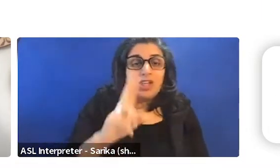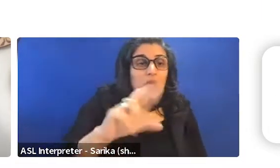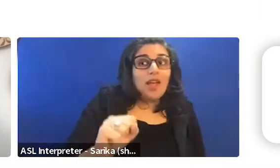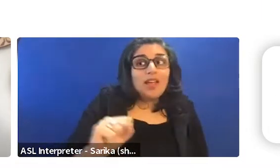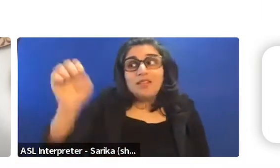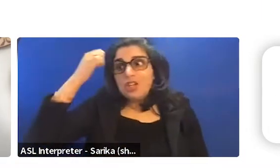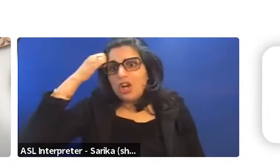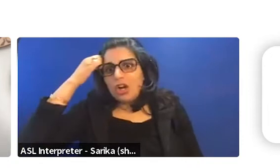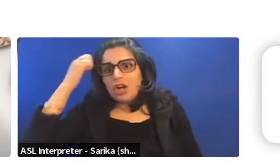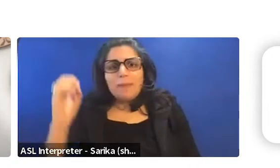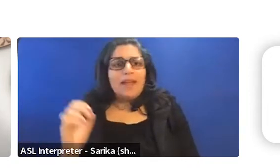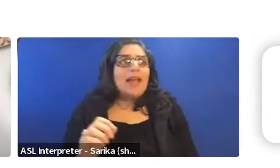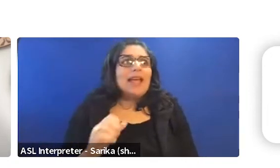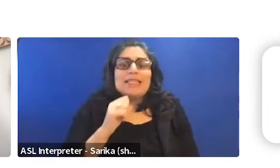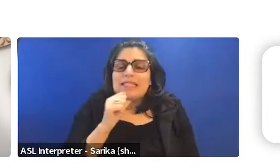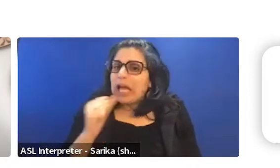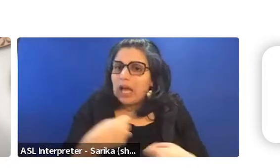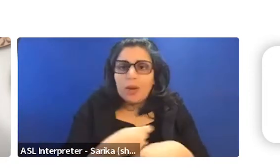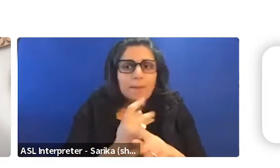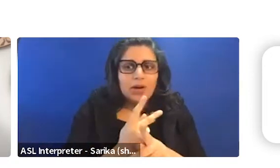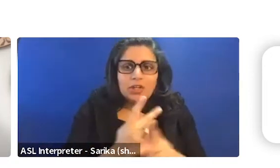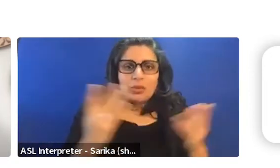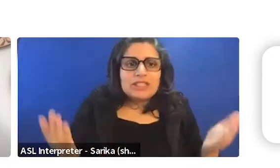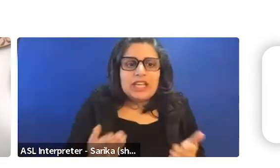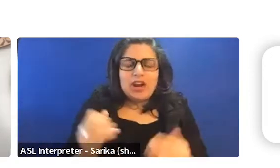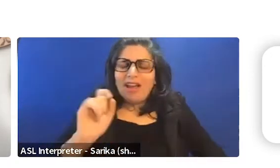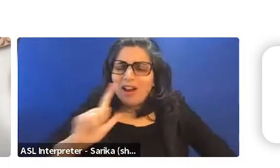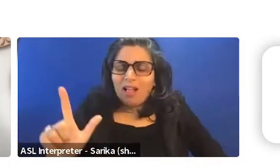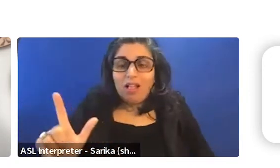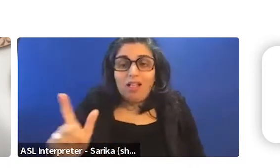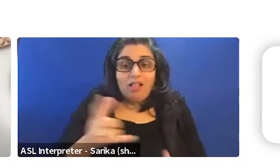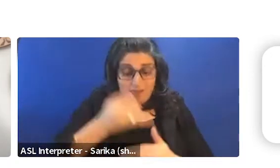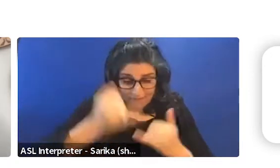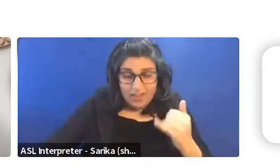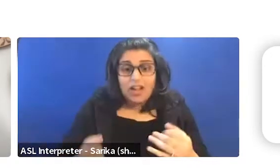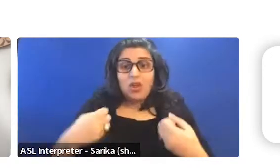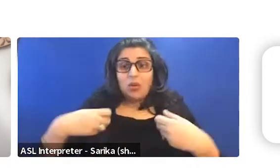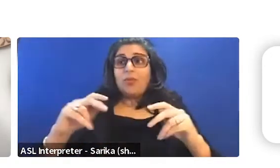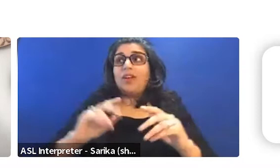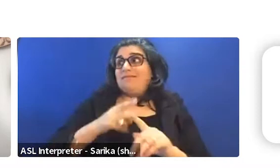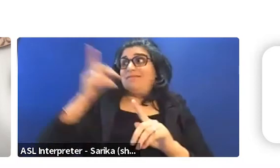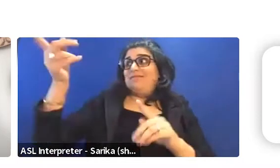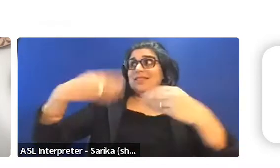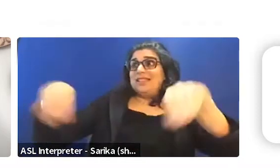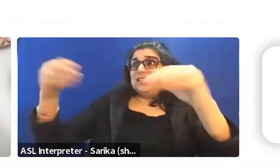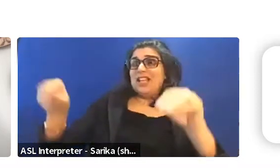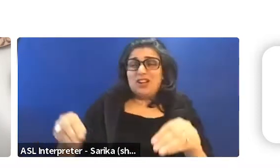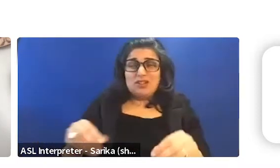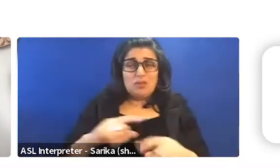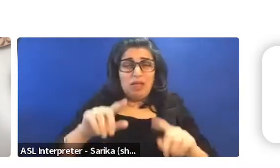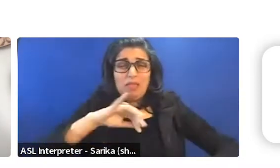manufactured or produced here in any way. The final product ends up in our stores, but all of the pollution, all of the damage, all